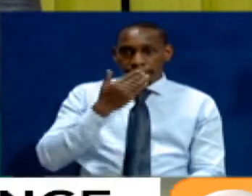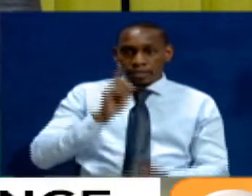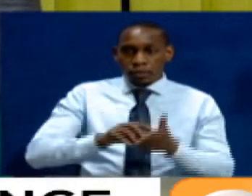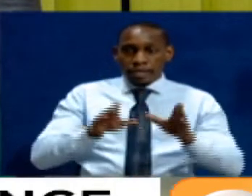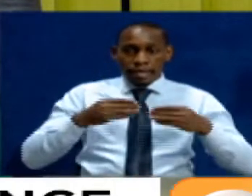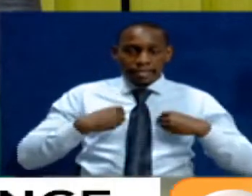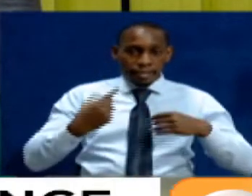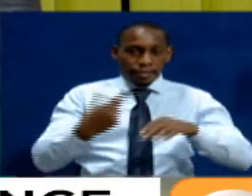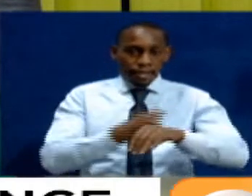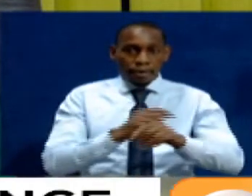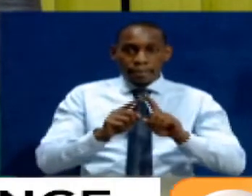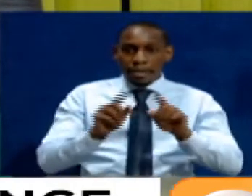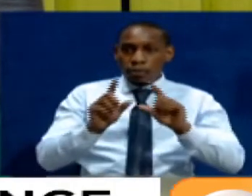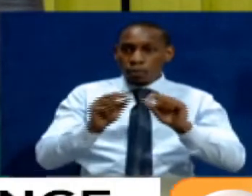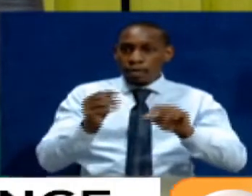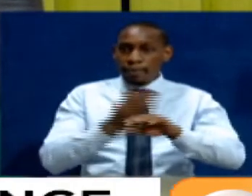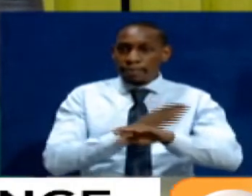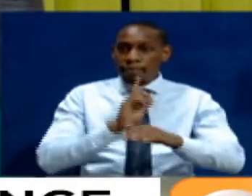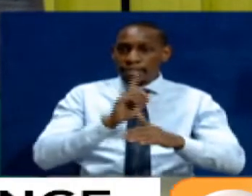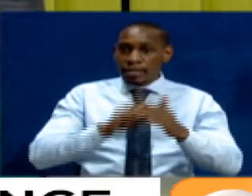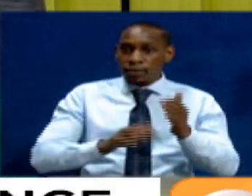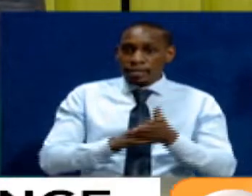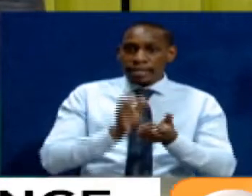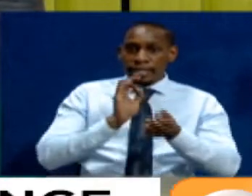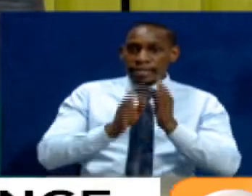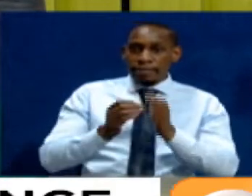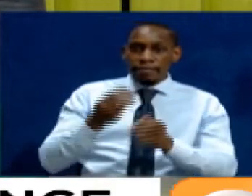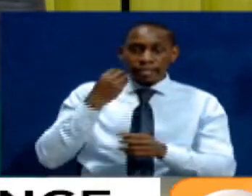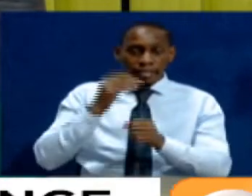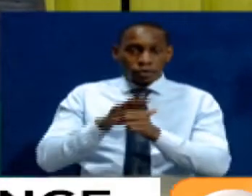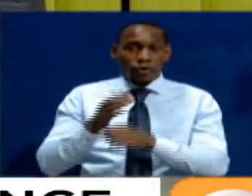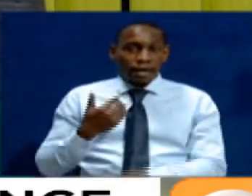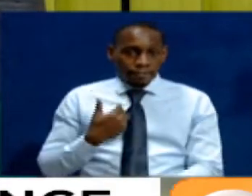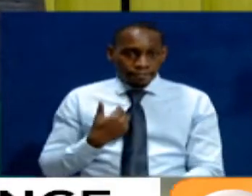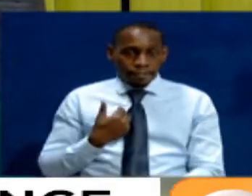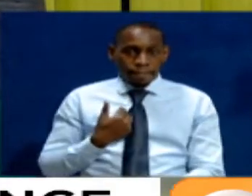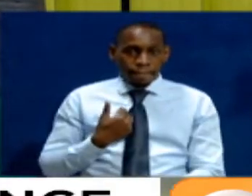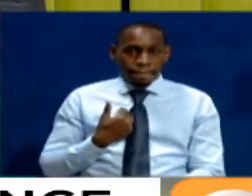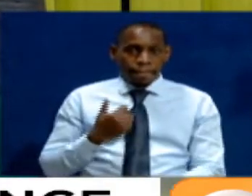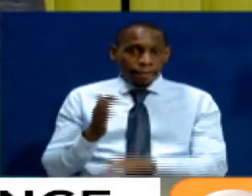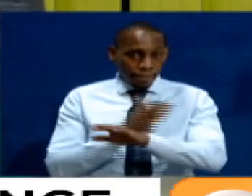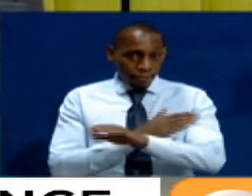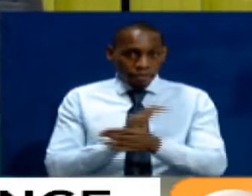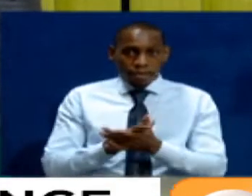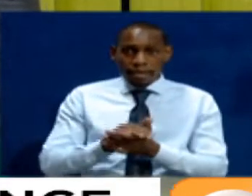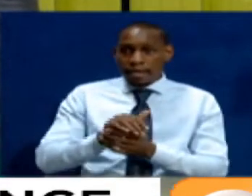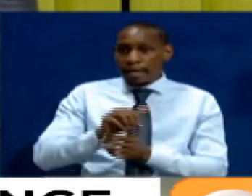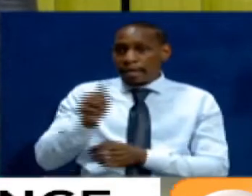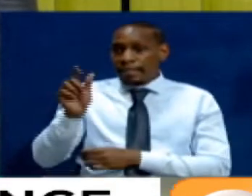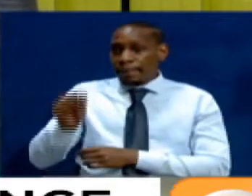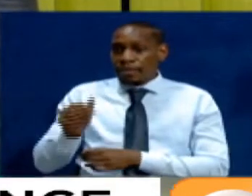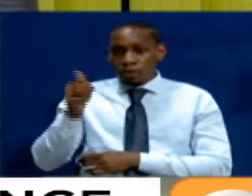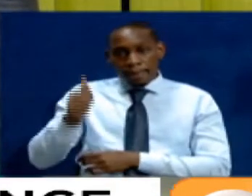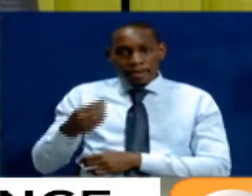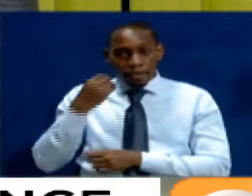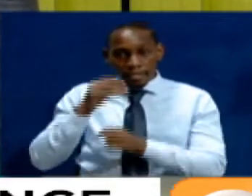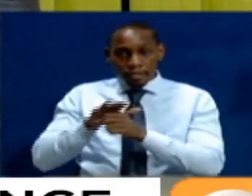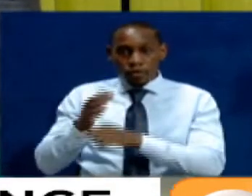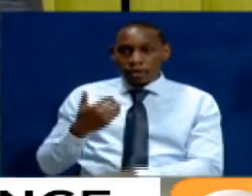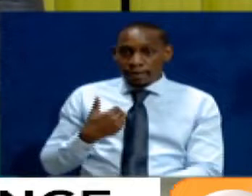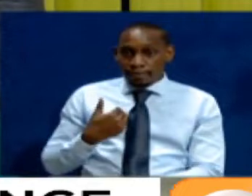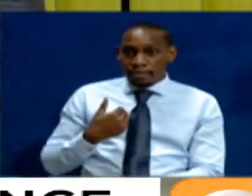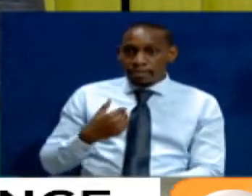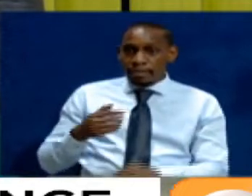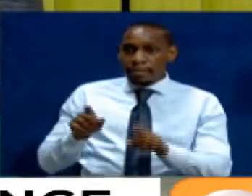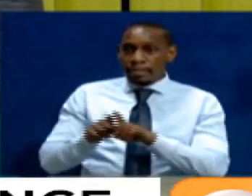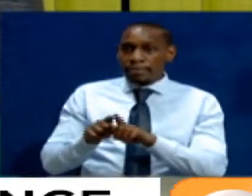the vaccine. But as I said earlier, if you have had COVID and somebody else hasn't had, and